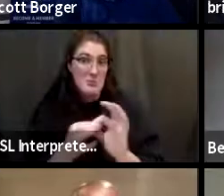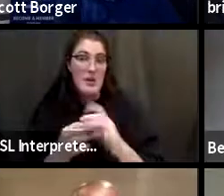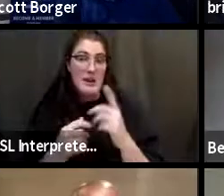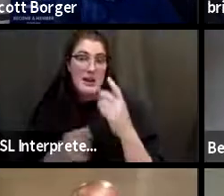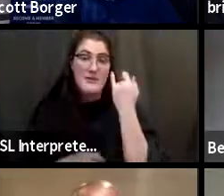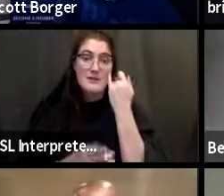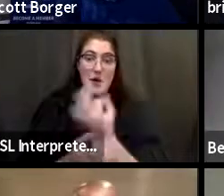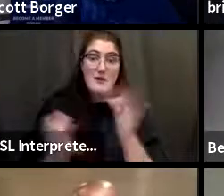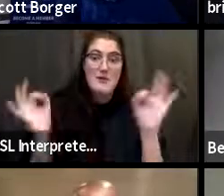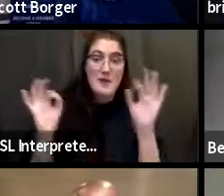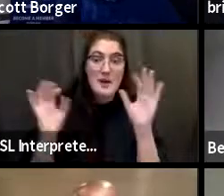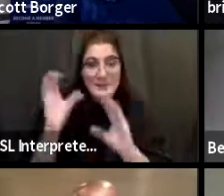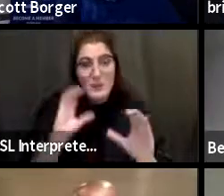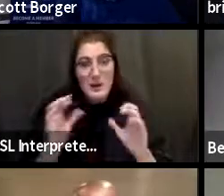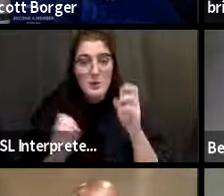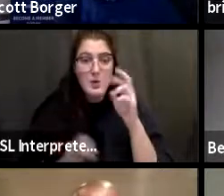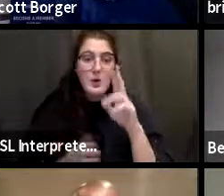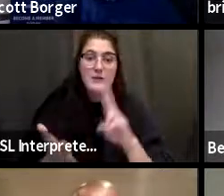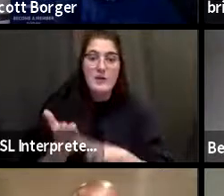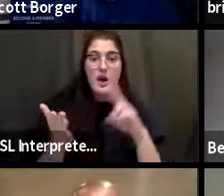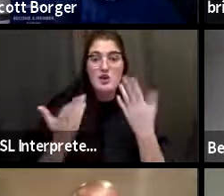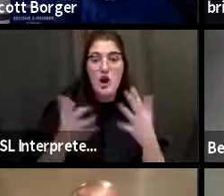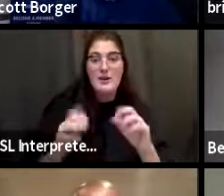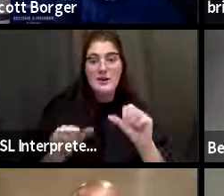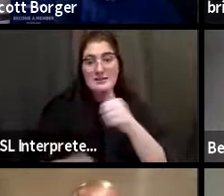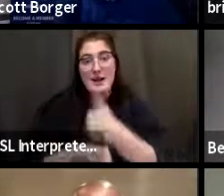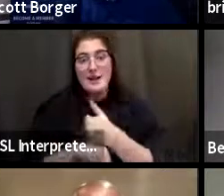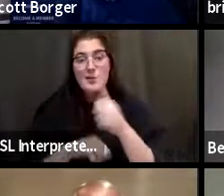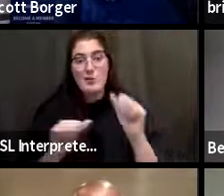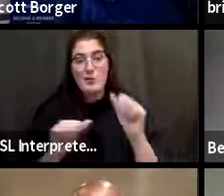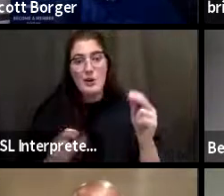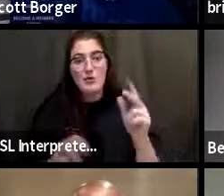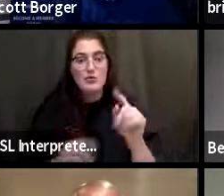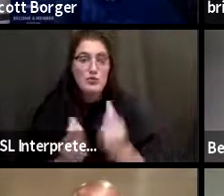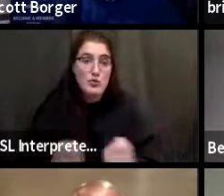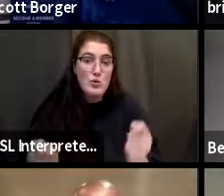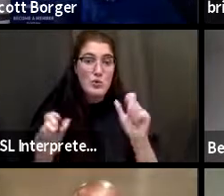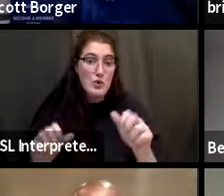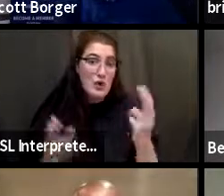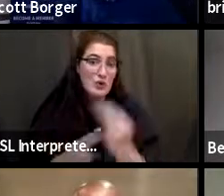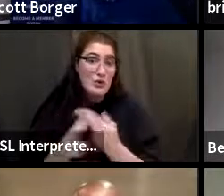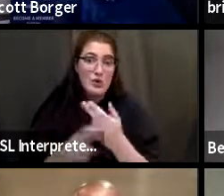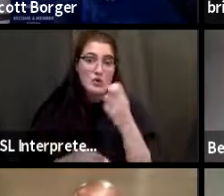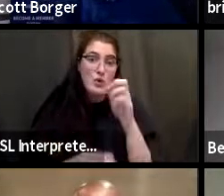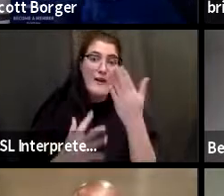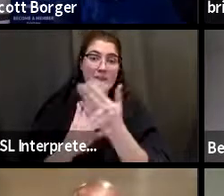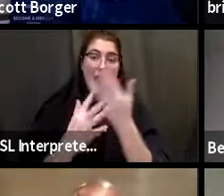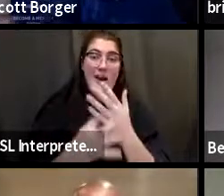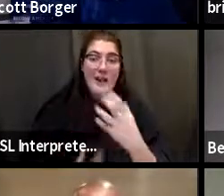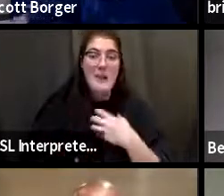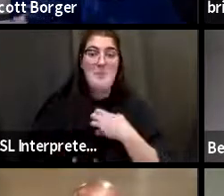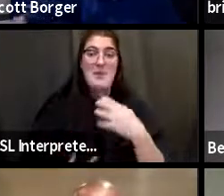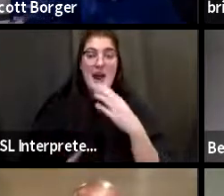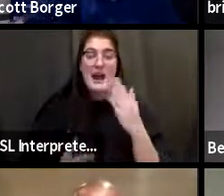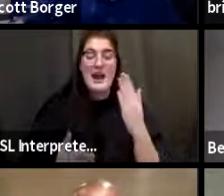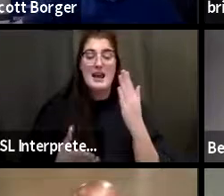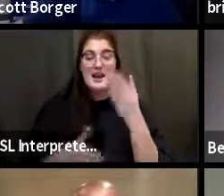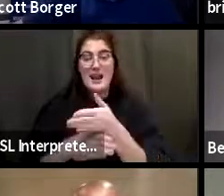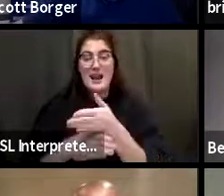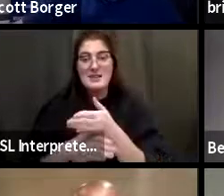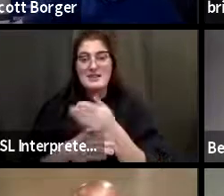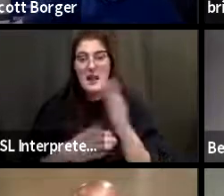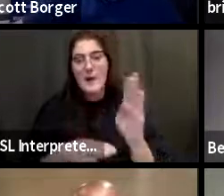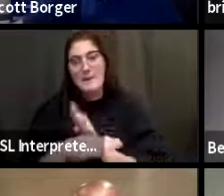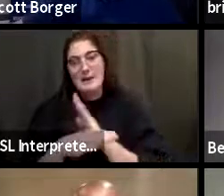or if the contractor rating system tool you can use, or filing a complaint against a business for us to